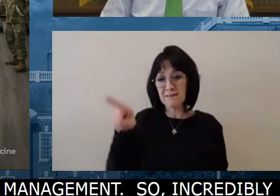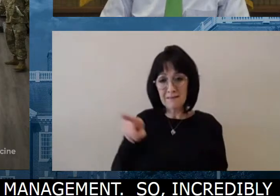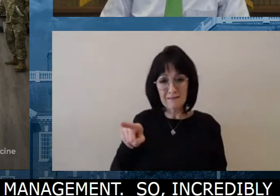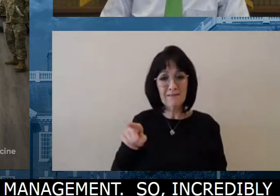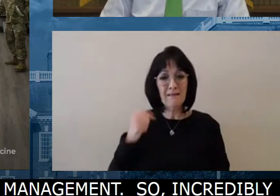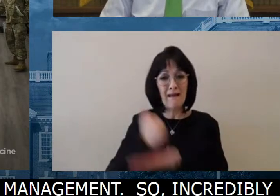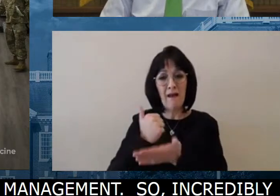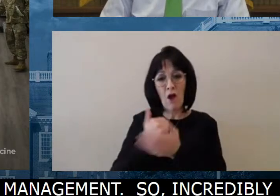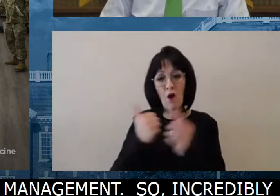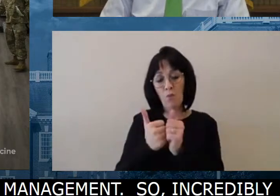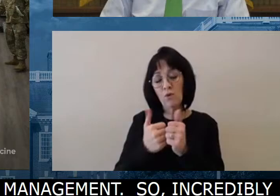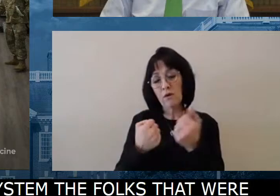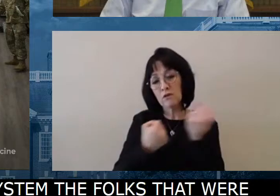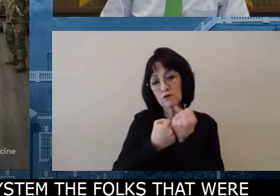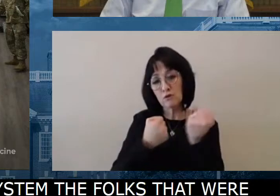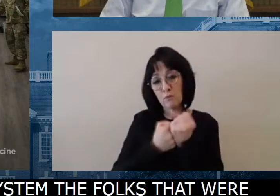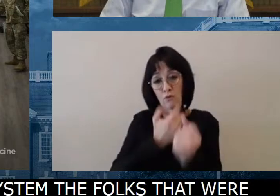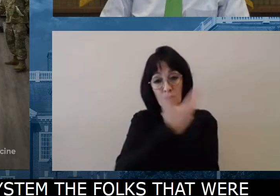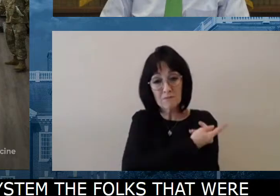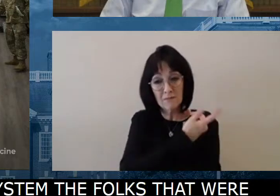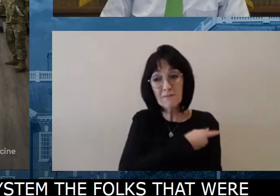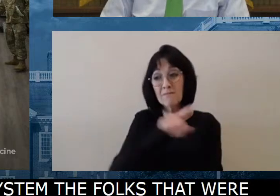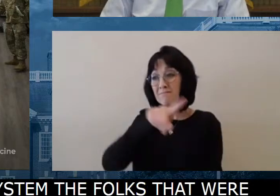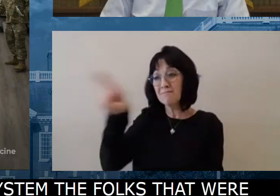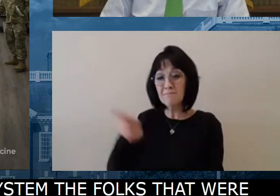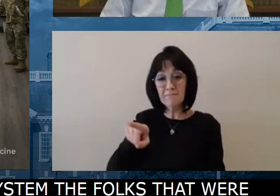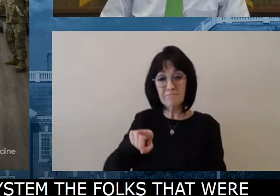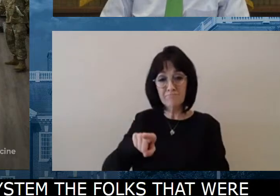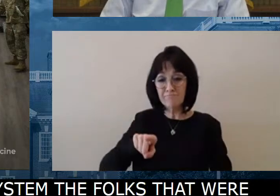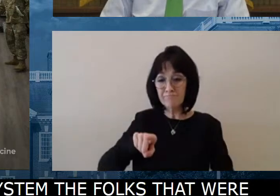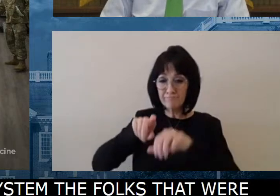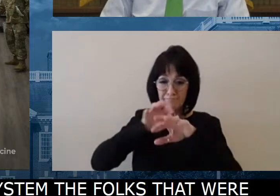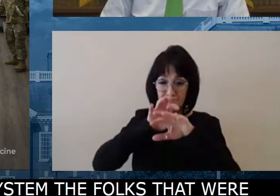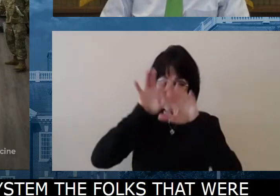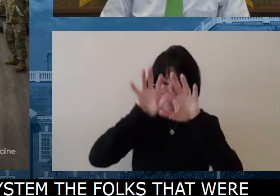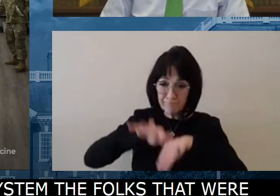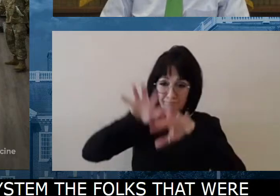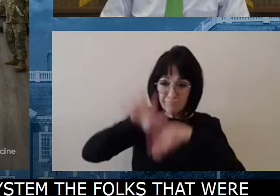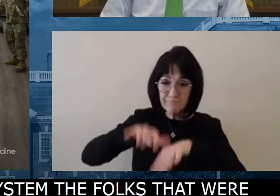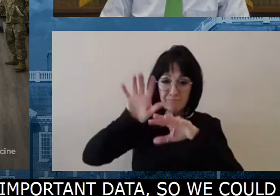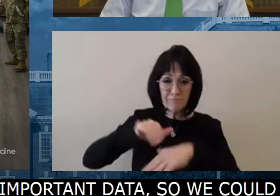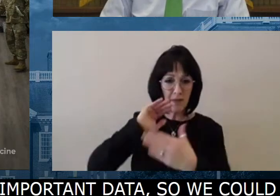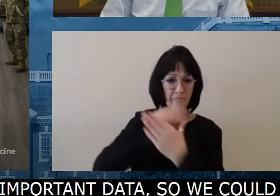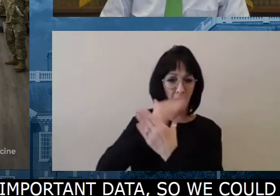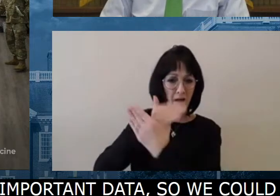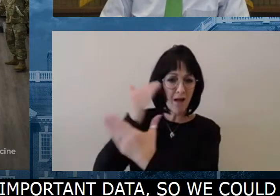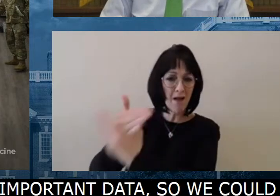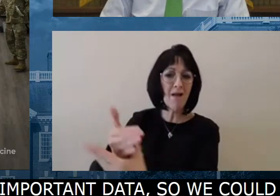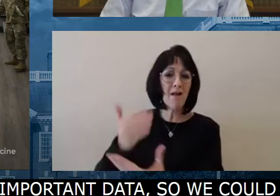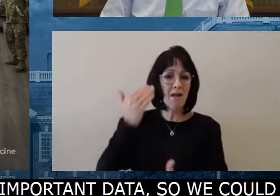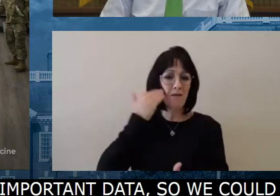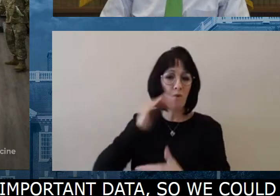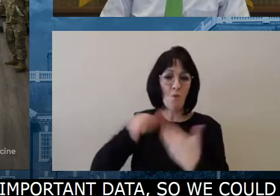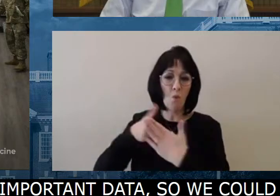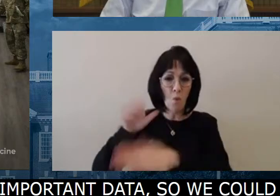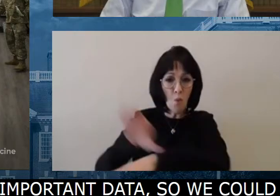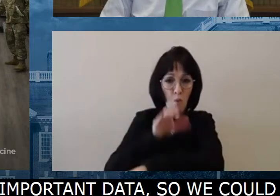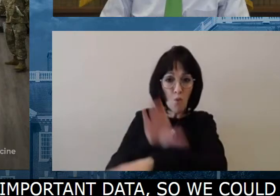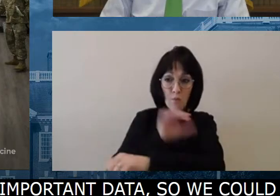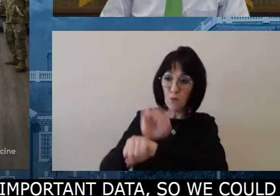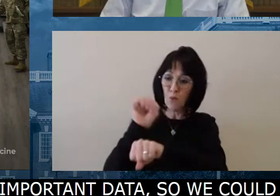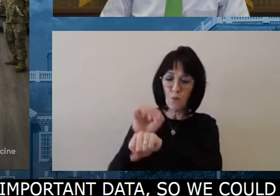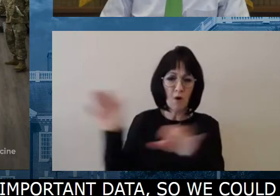make sure that we know where we are with our equitable guidelines. And so with that, that does it